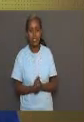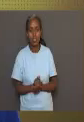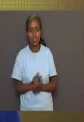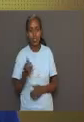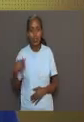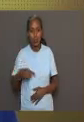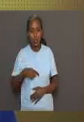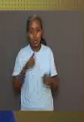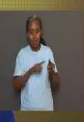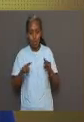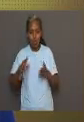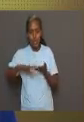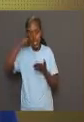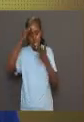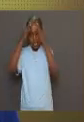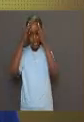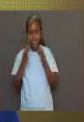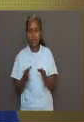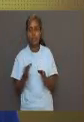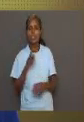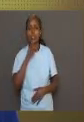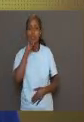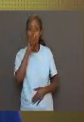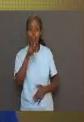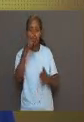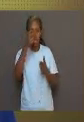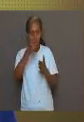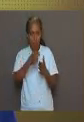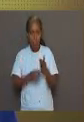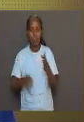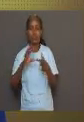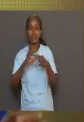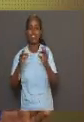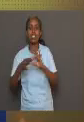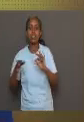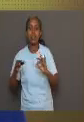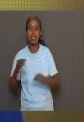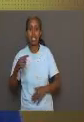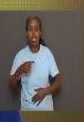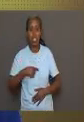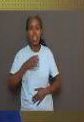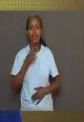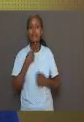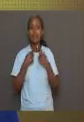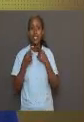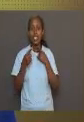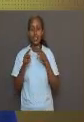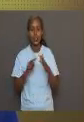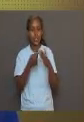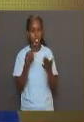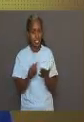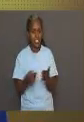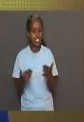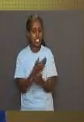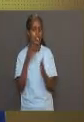also learn to determine the truth values of statements. I am eager to begin this new